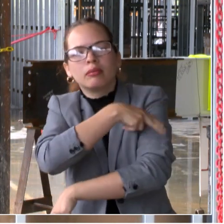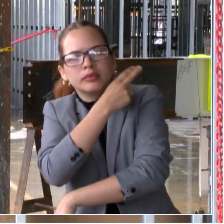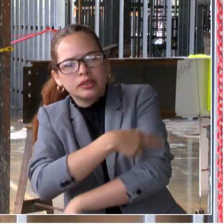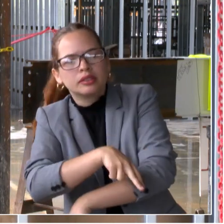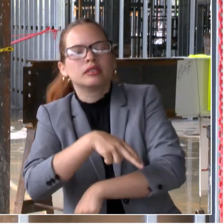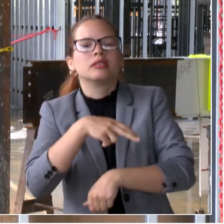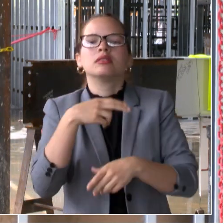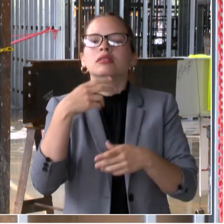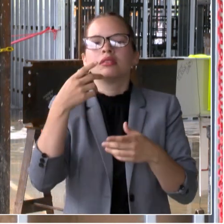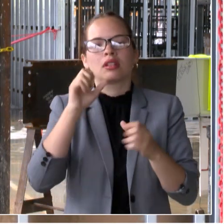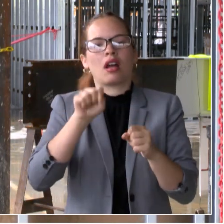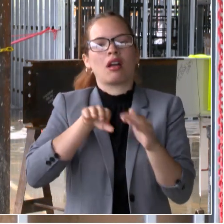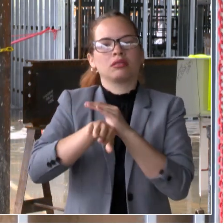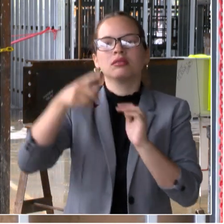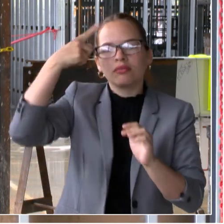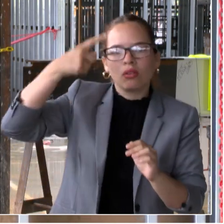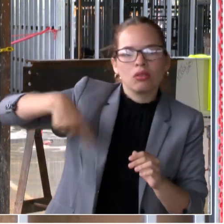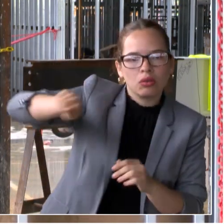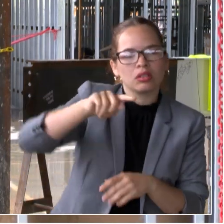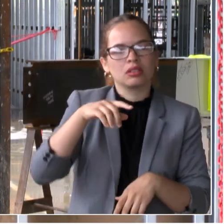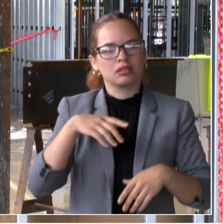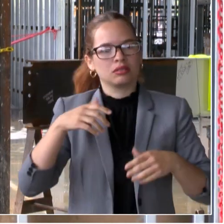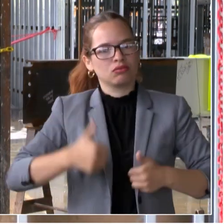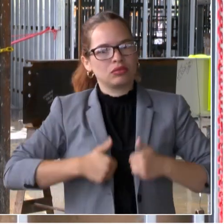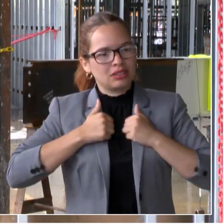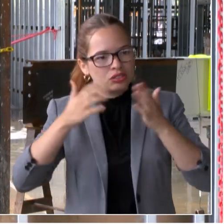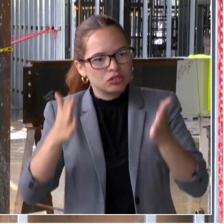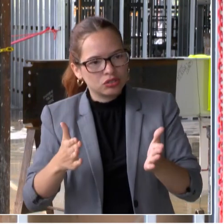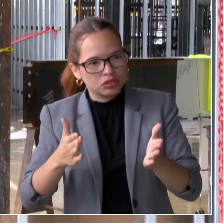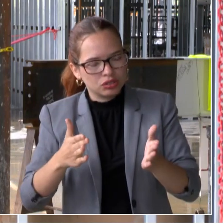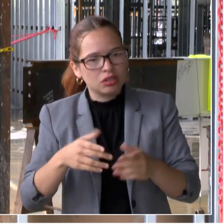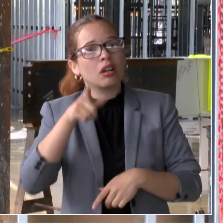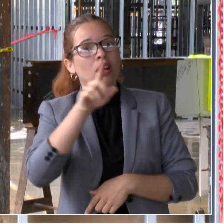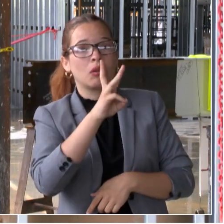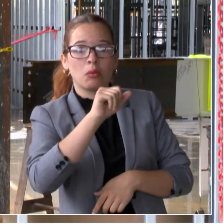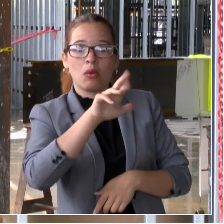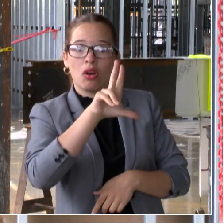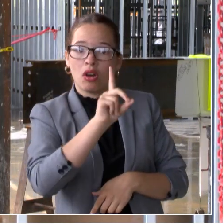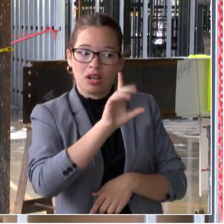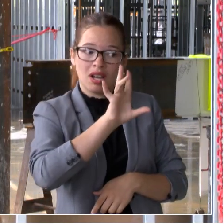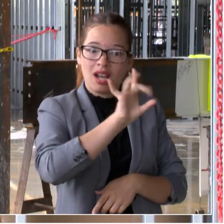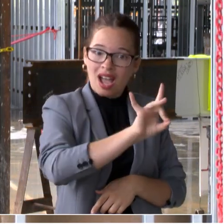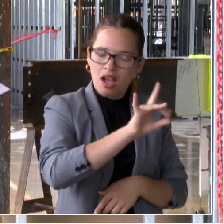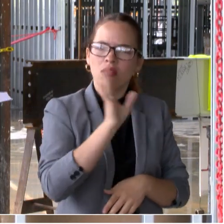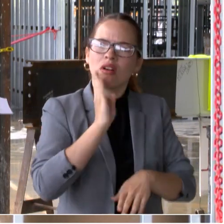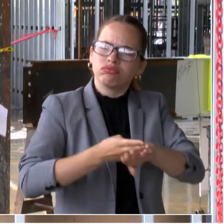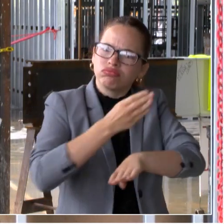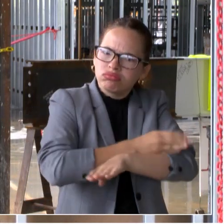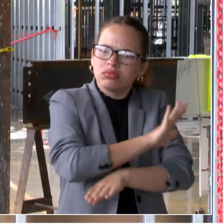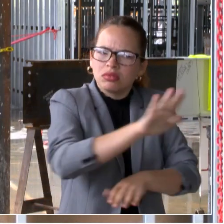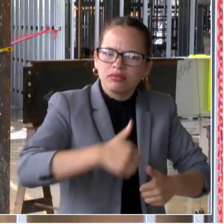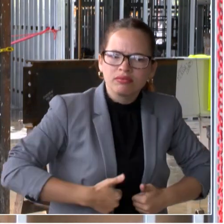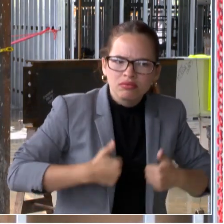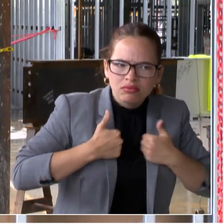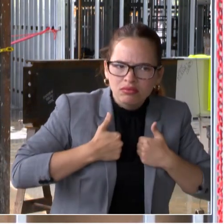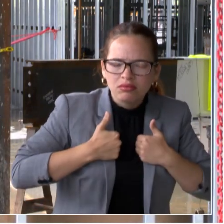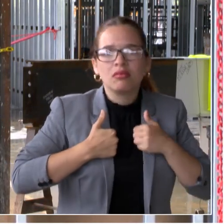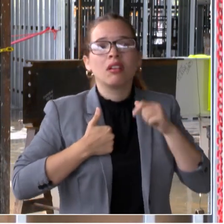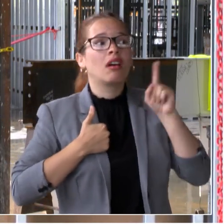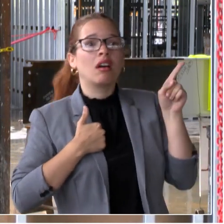and improving the lives of its residents by delivering on the mayor's promise to bring health care, jobs,